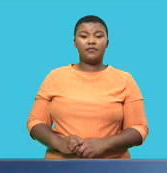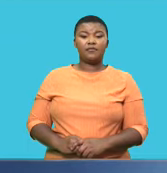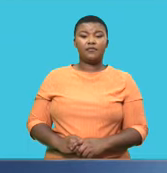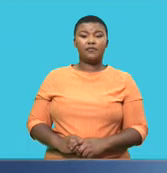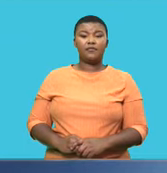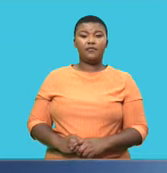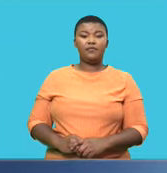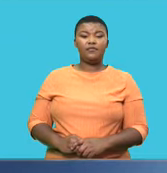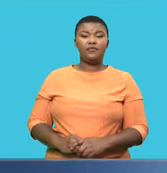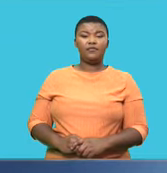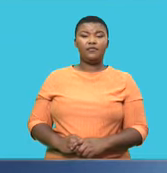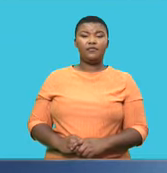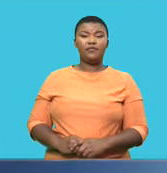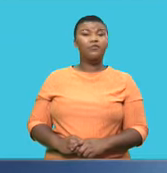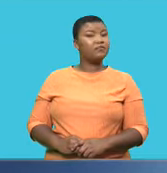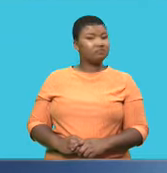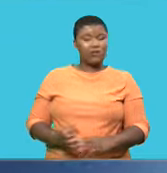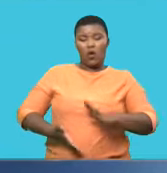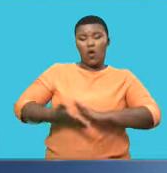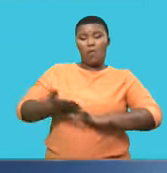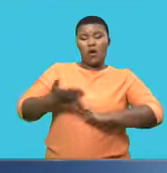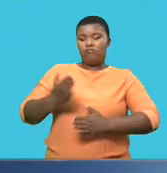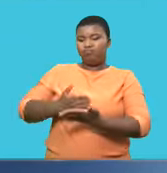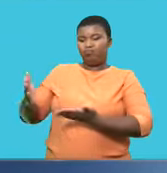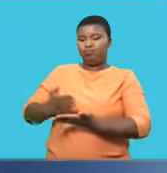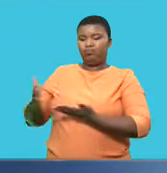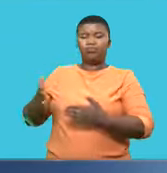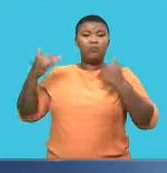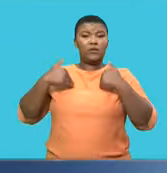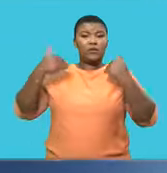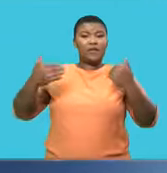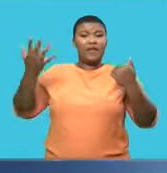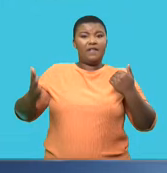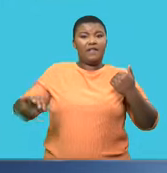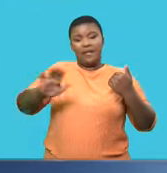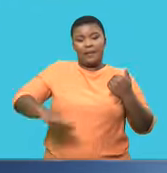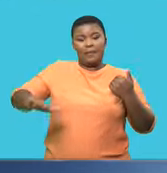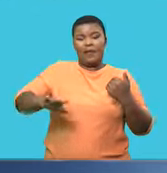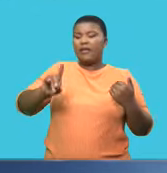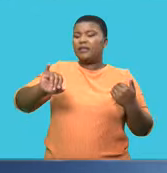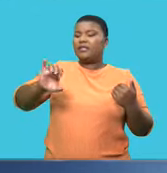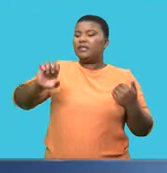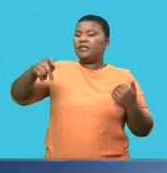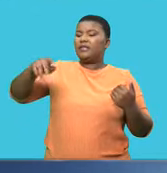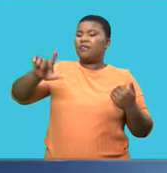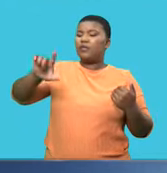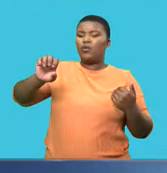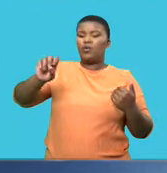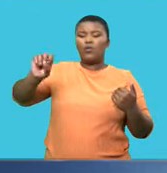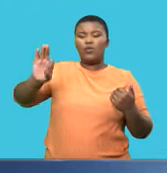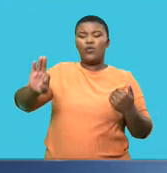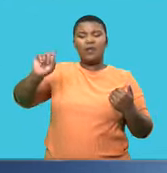Umkhankaso wamaphoyisa Operation Shanela namhlanje ubonisa amaphoyisa eqala ngezivimba mgwaqo endaweni yase Diepkloof kumgwaqo omkhulu Christiane Road